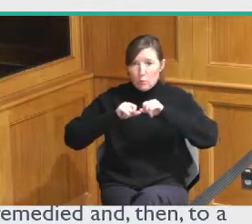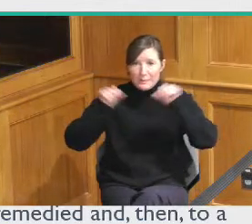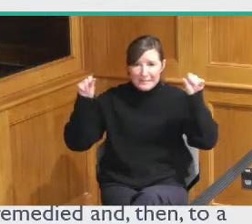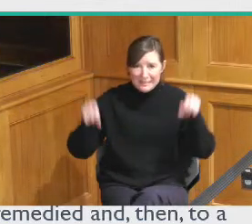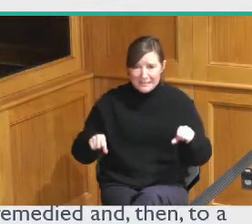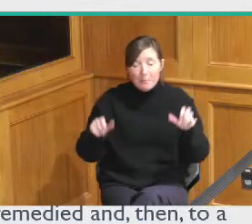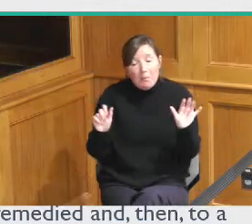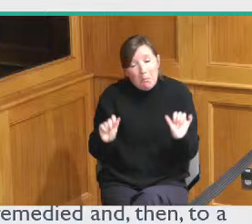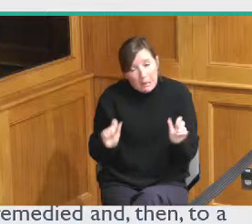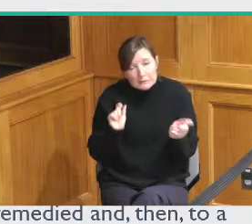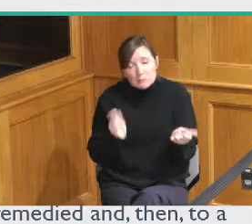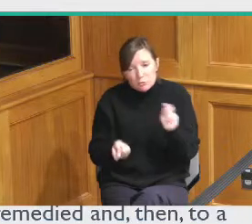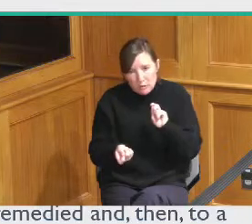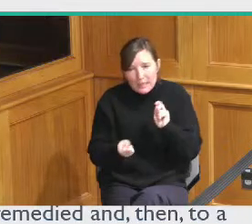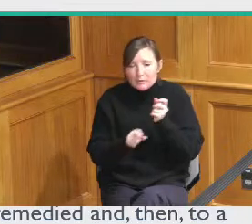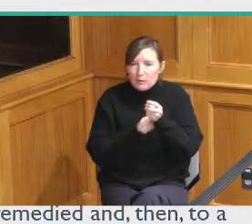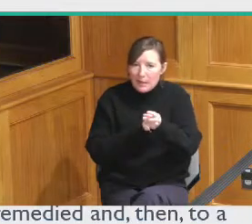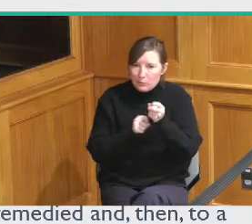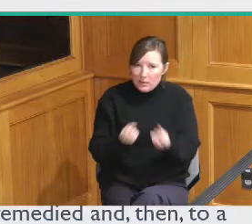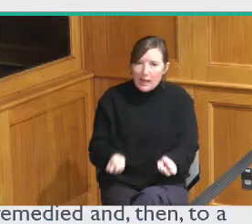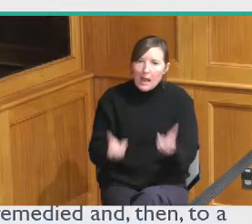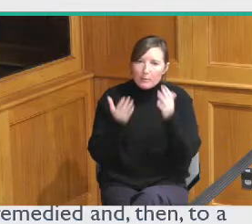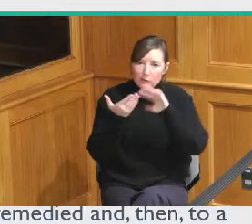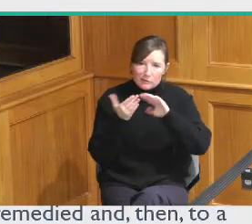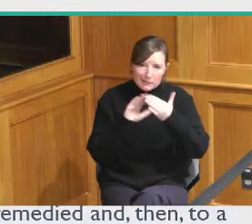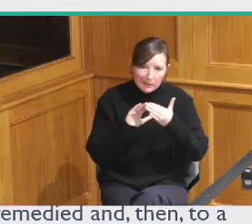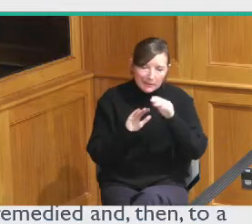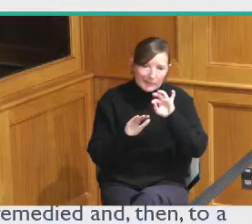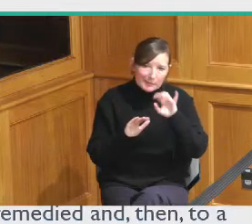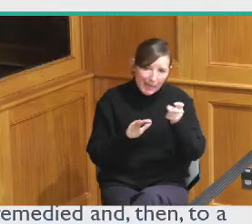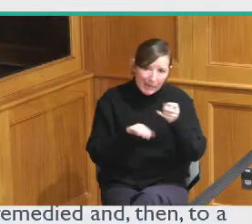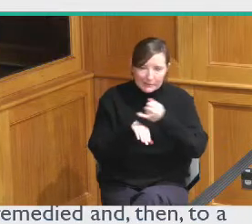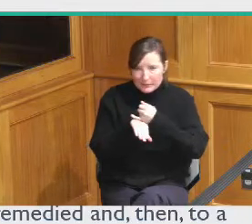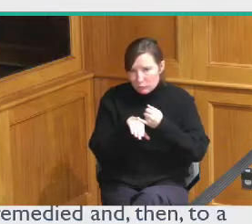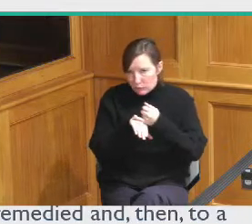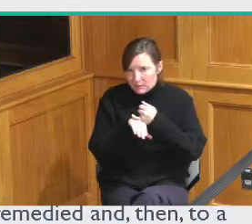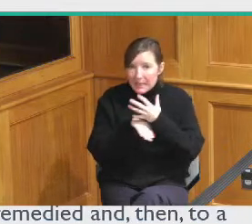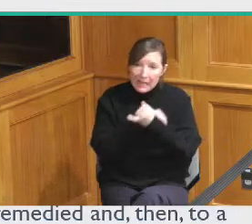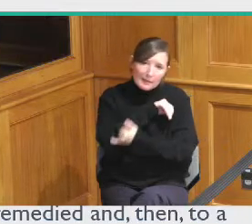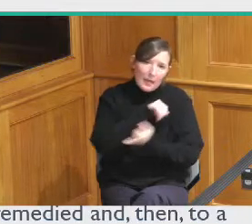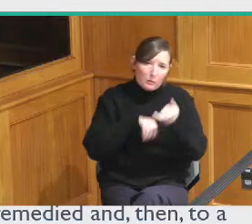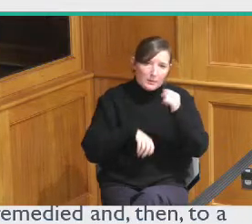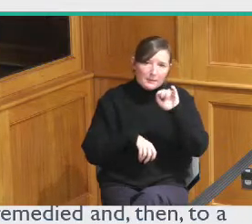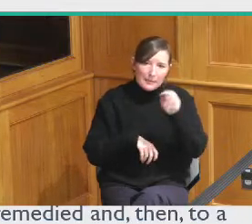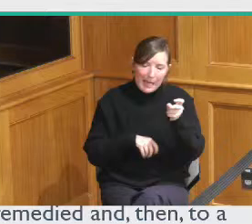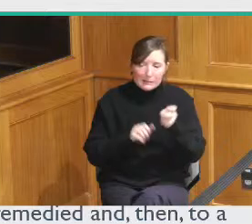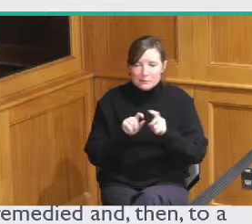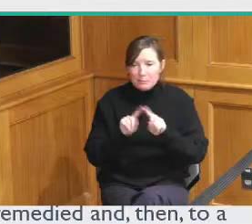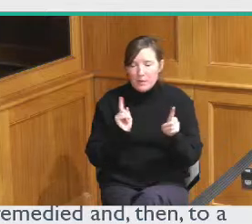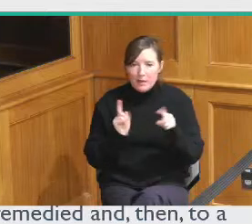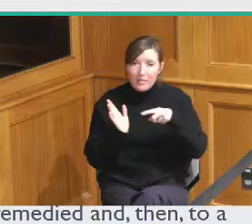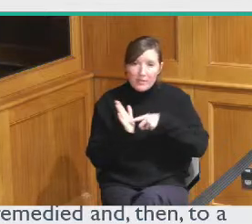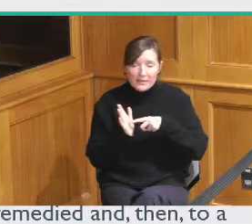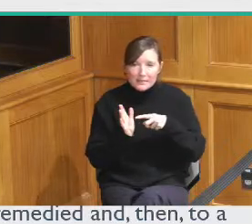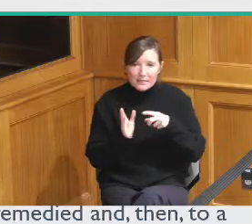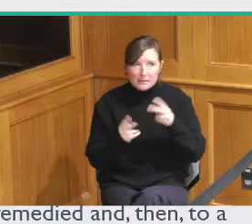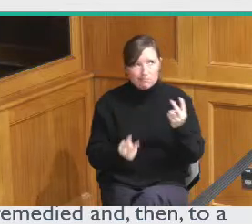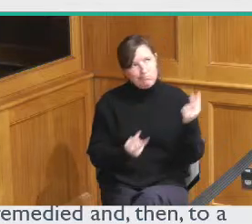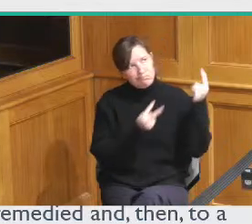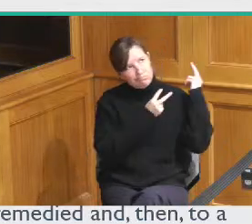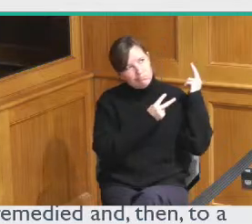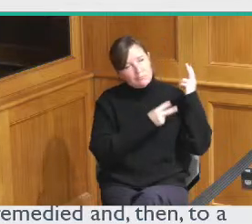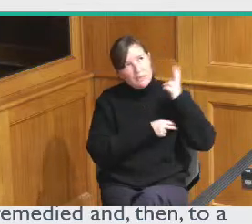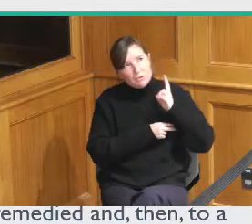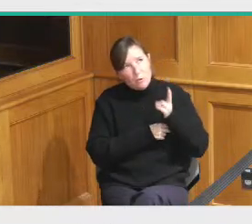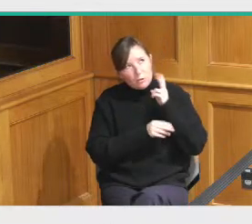depending upon, on an annual basis, how much city tax comes in versus county tax. But for the most, this is historically and projected what we